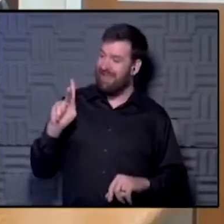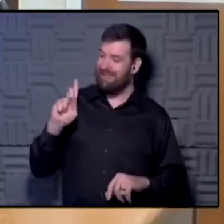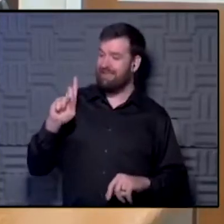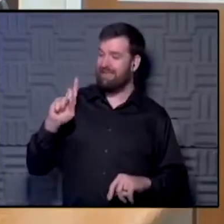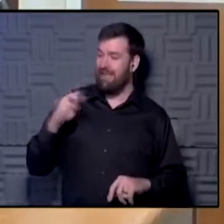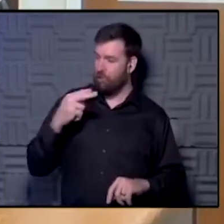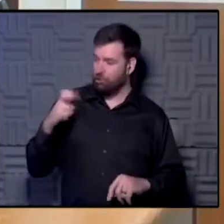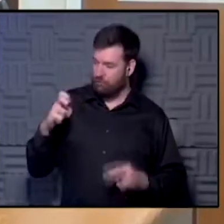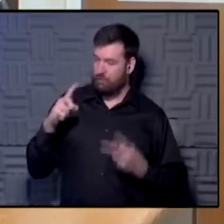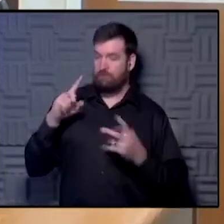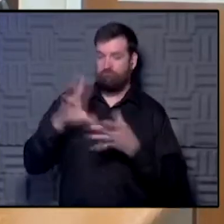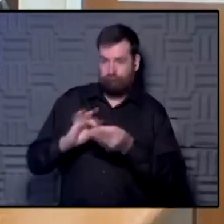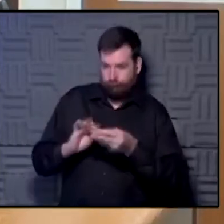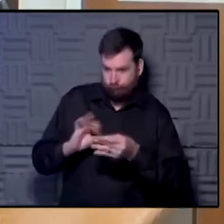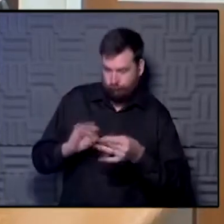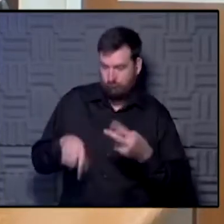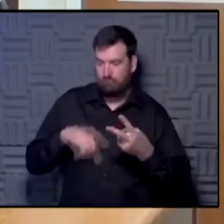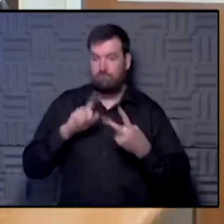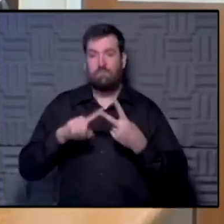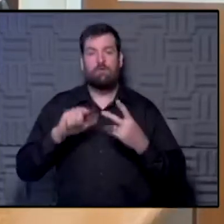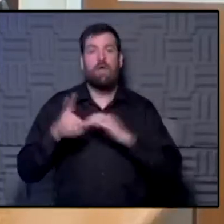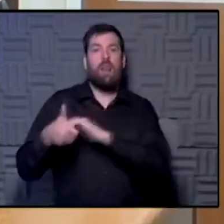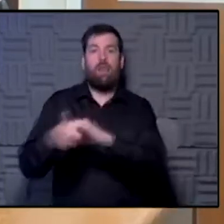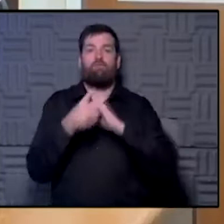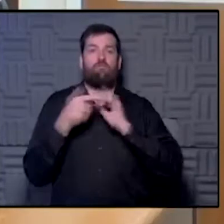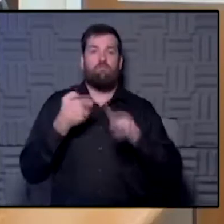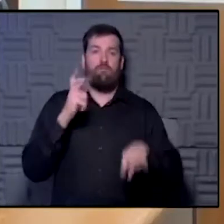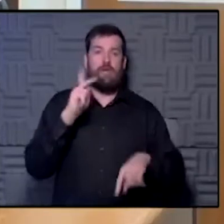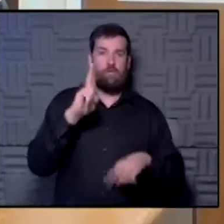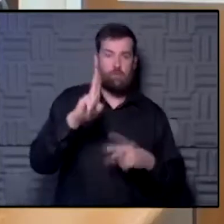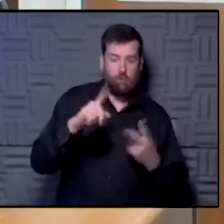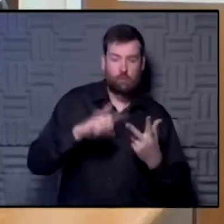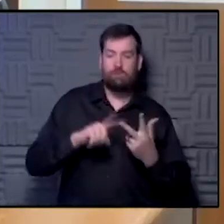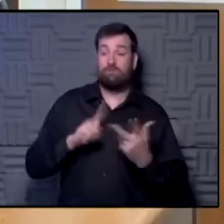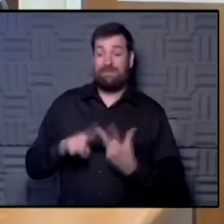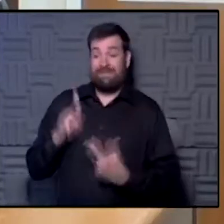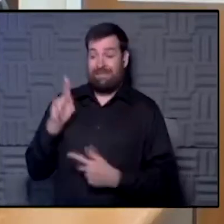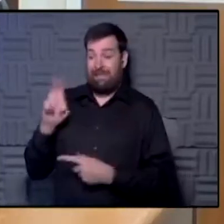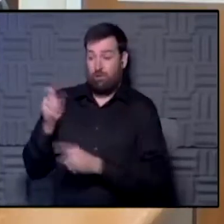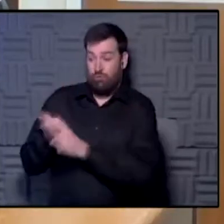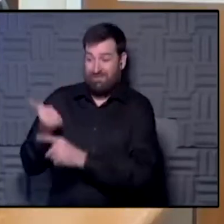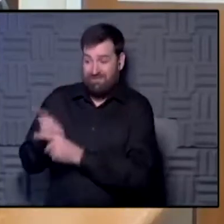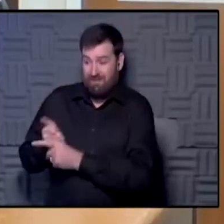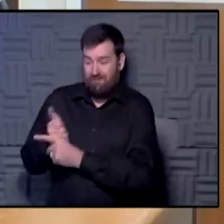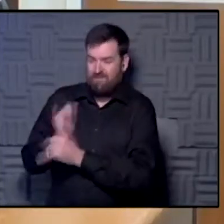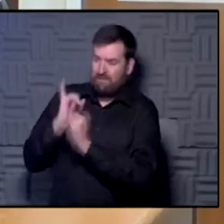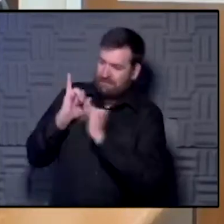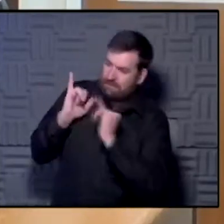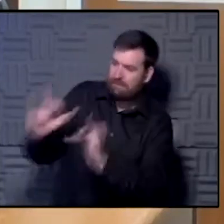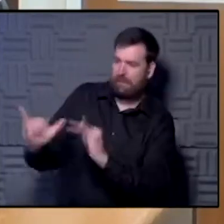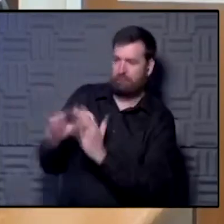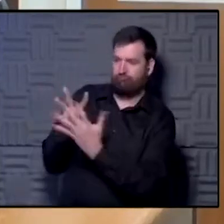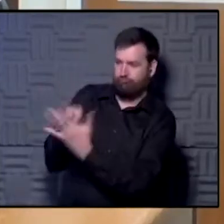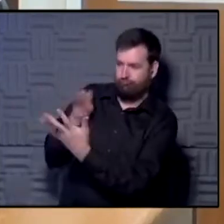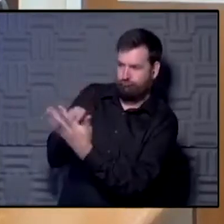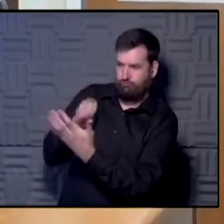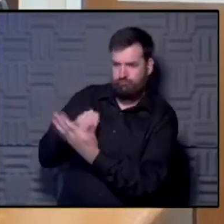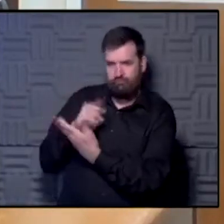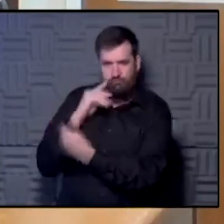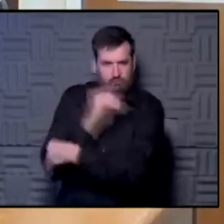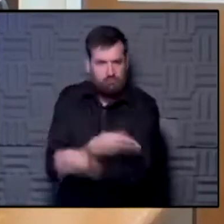what the collaborative at KU, this is what KU is doing. We are practicing the same medicine that they do at